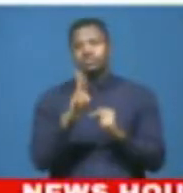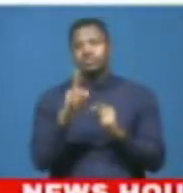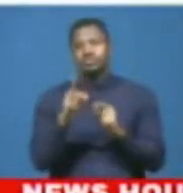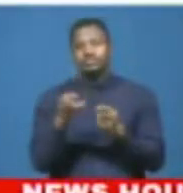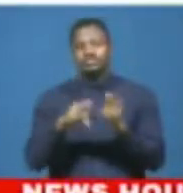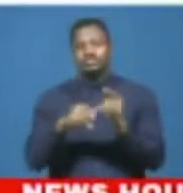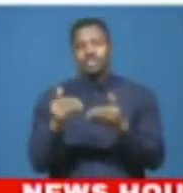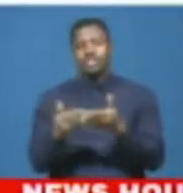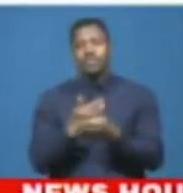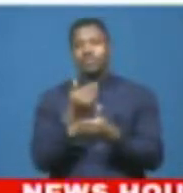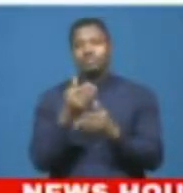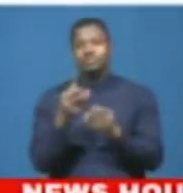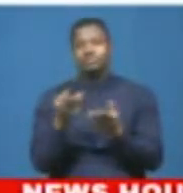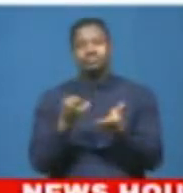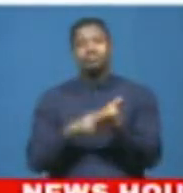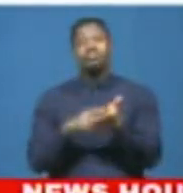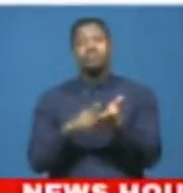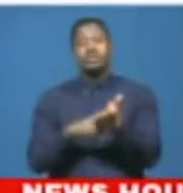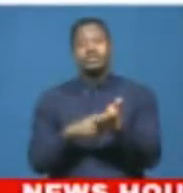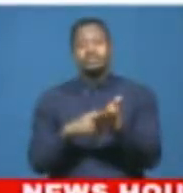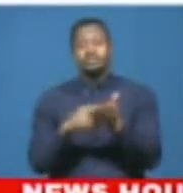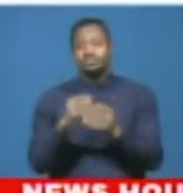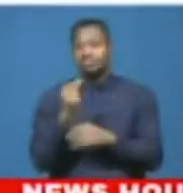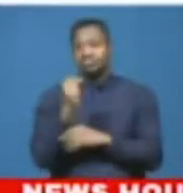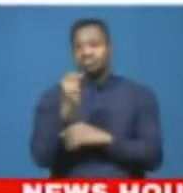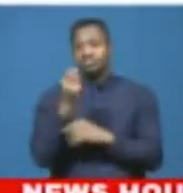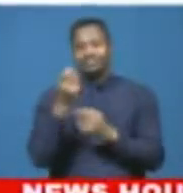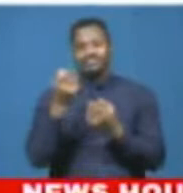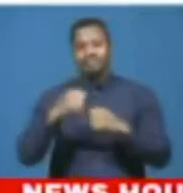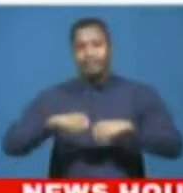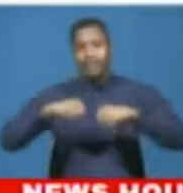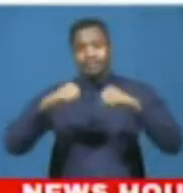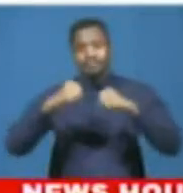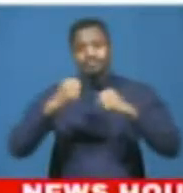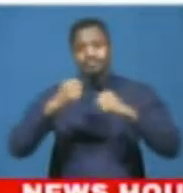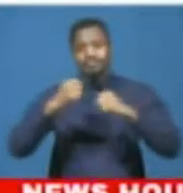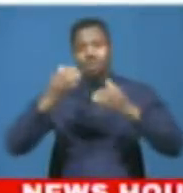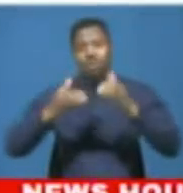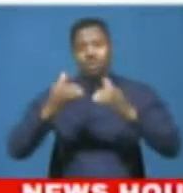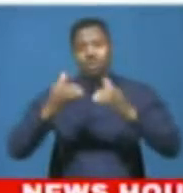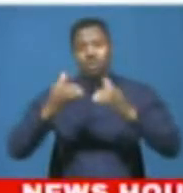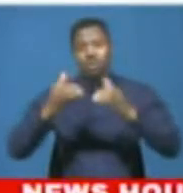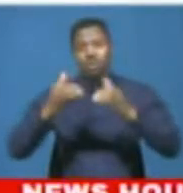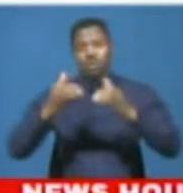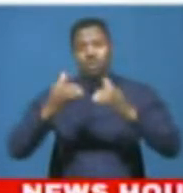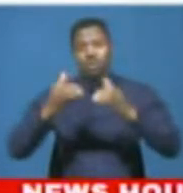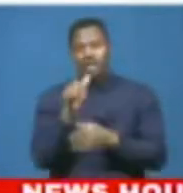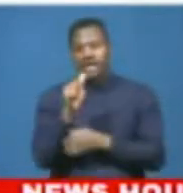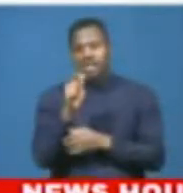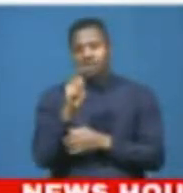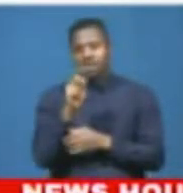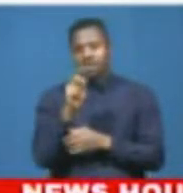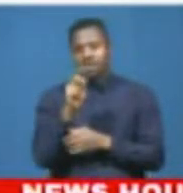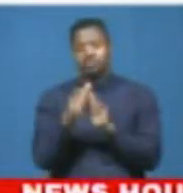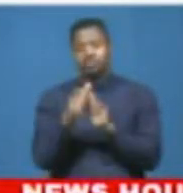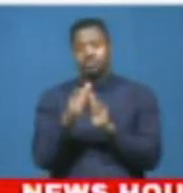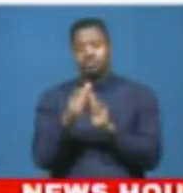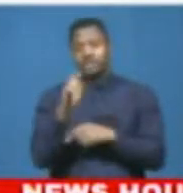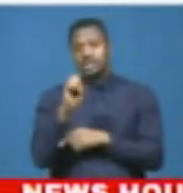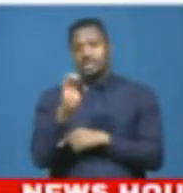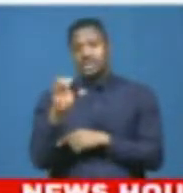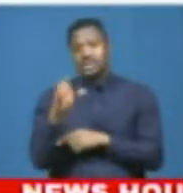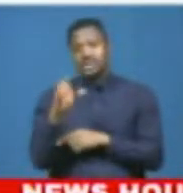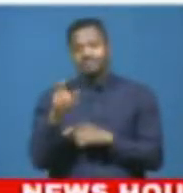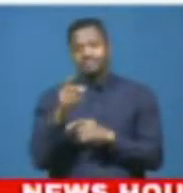new register. The Supreme Court's order was in relation to a suit brought against the Attorney General and the EC by the National